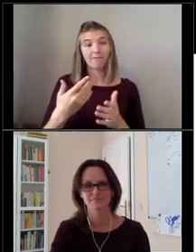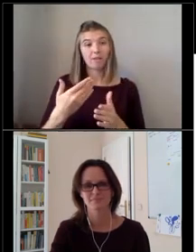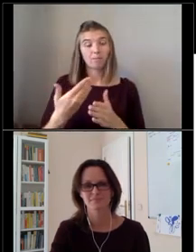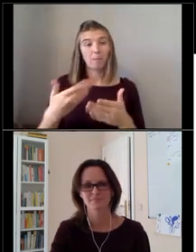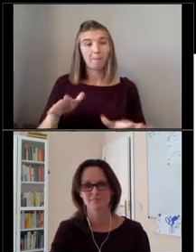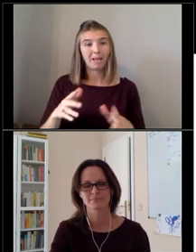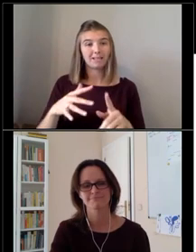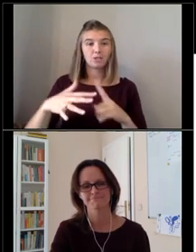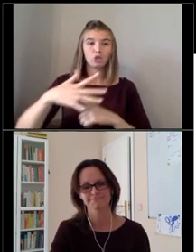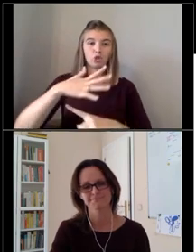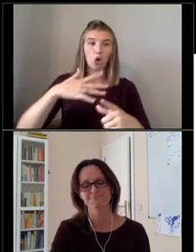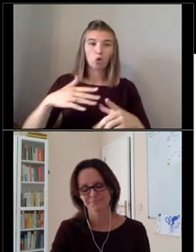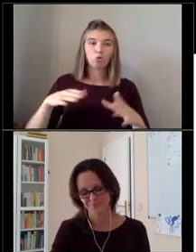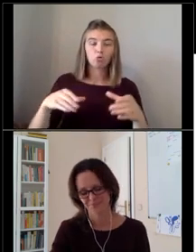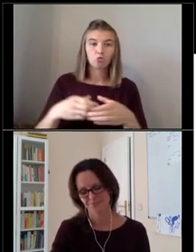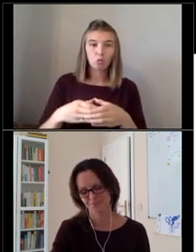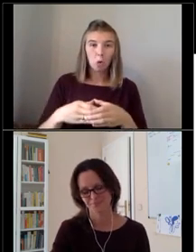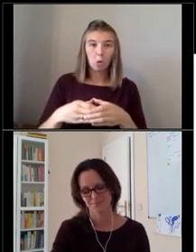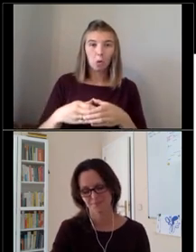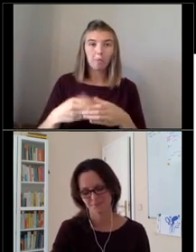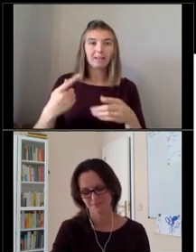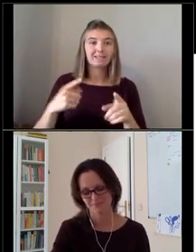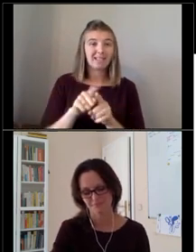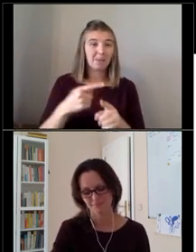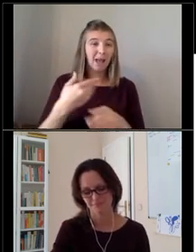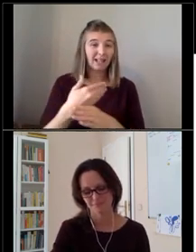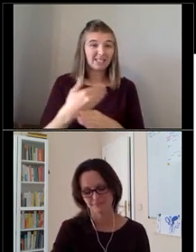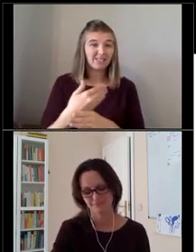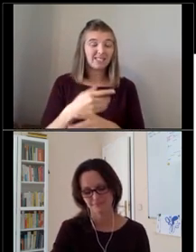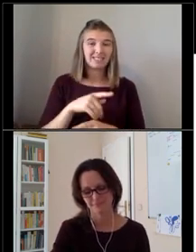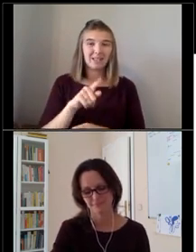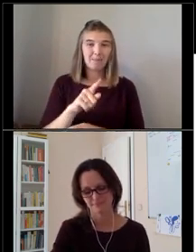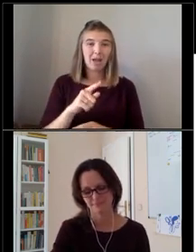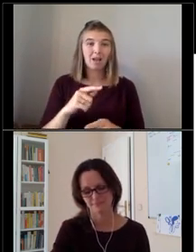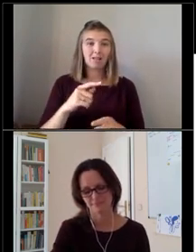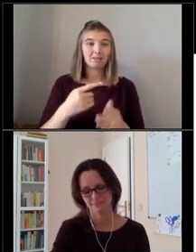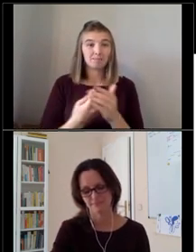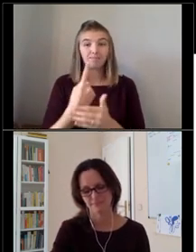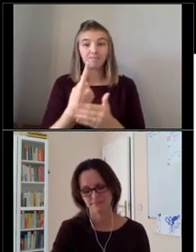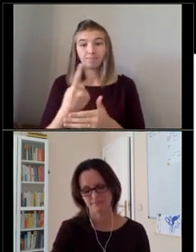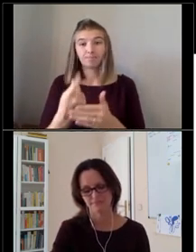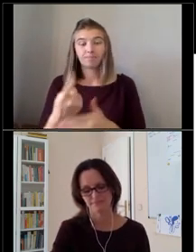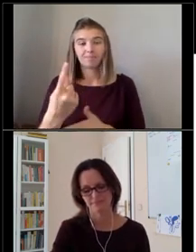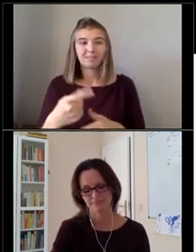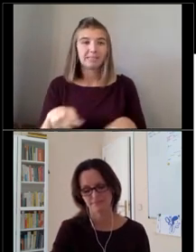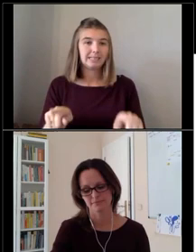be the same group. It's always that clique who attend these social events.